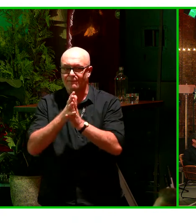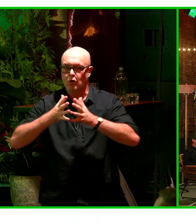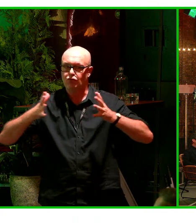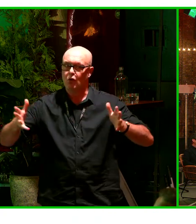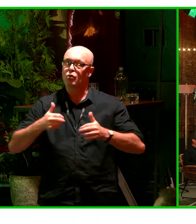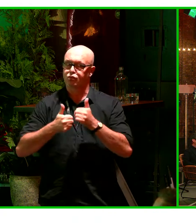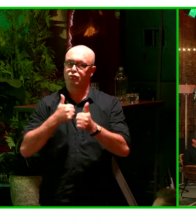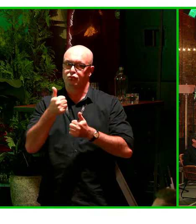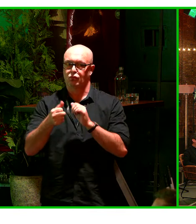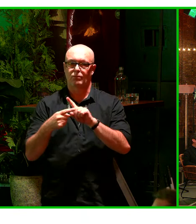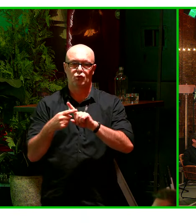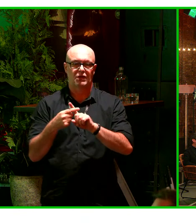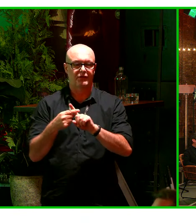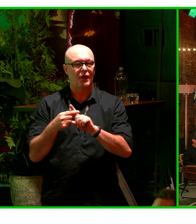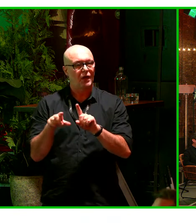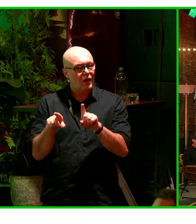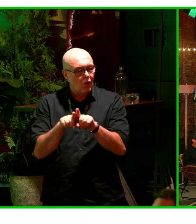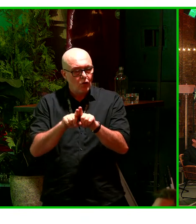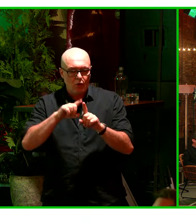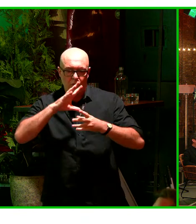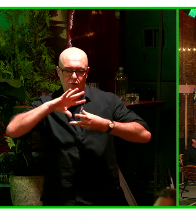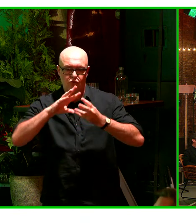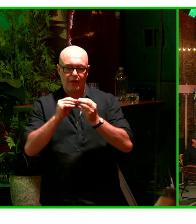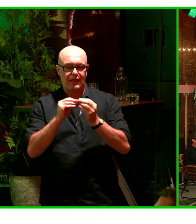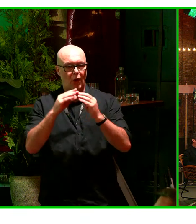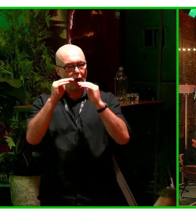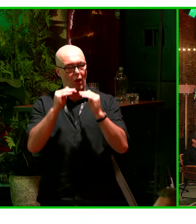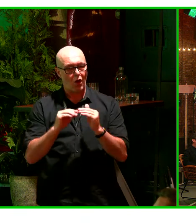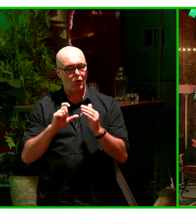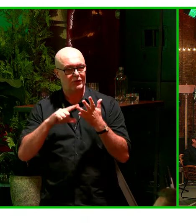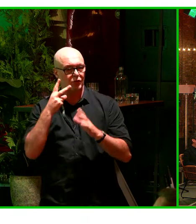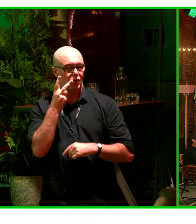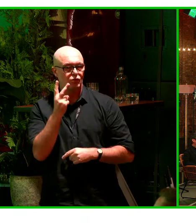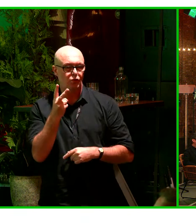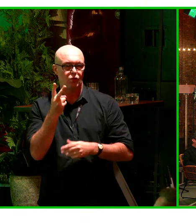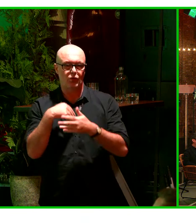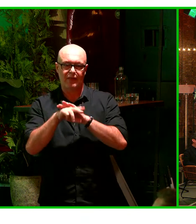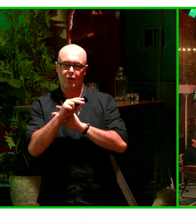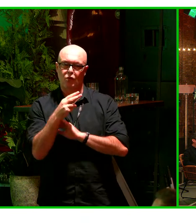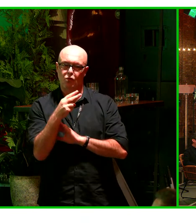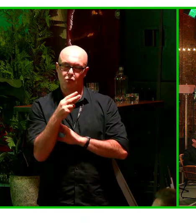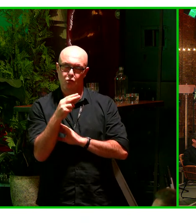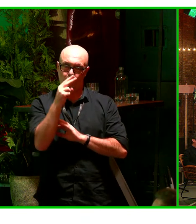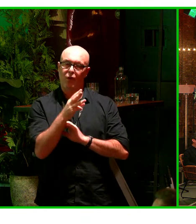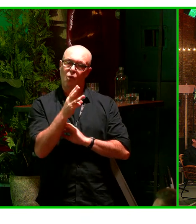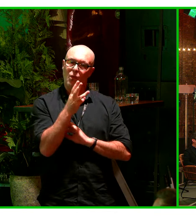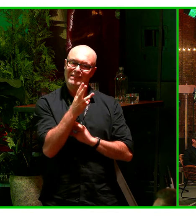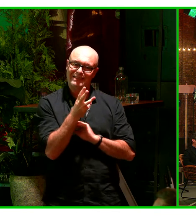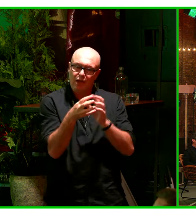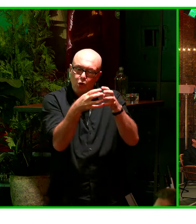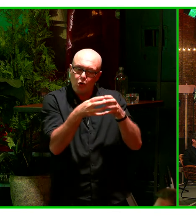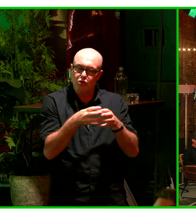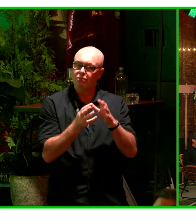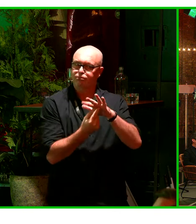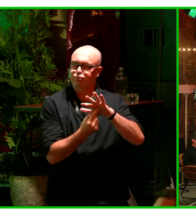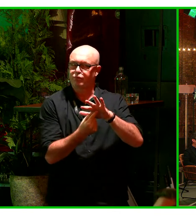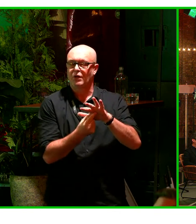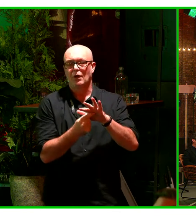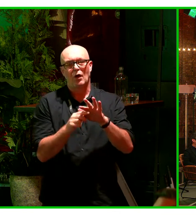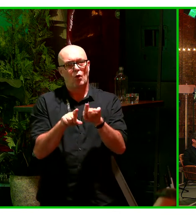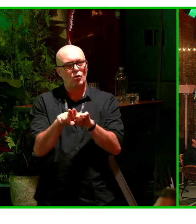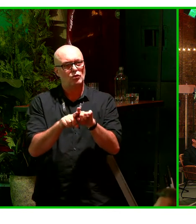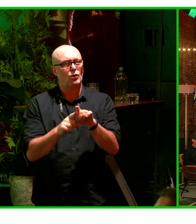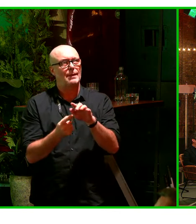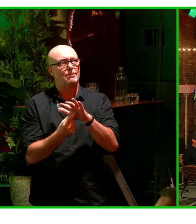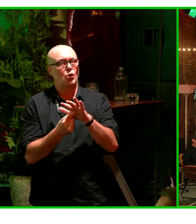of the low-carbon Northwest cluster, really important, and being able to influence users with different choices around